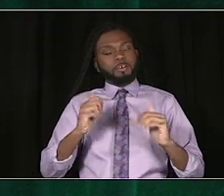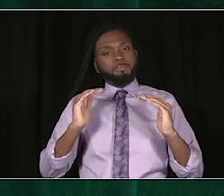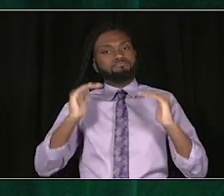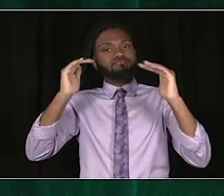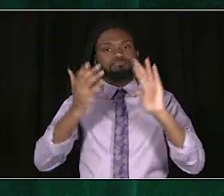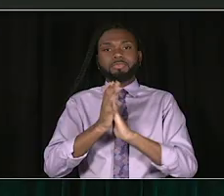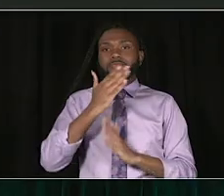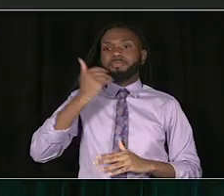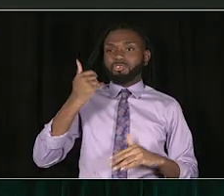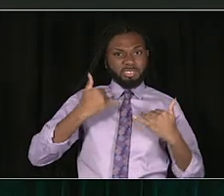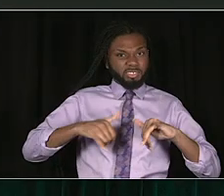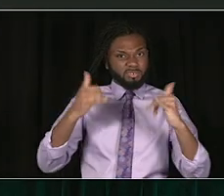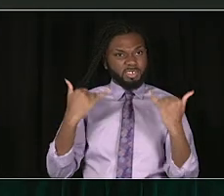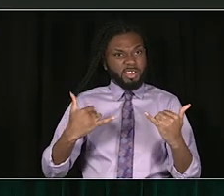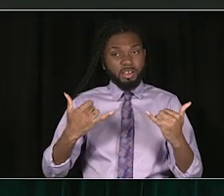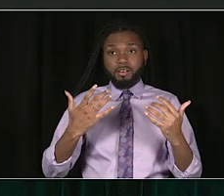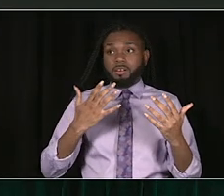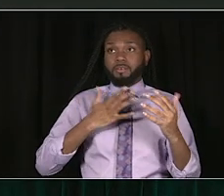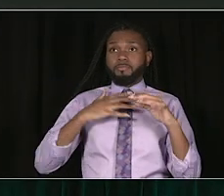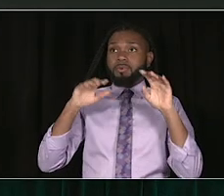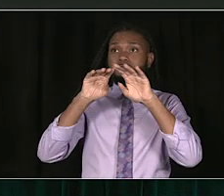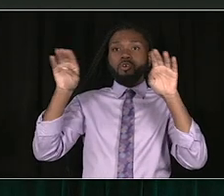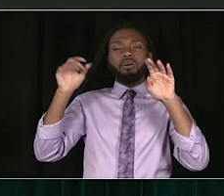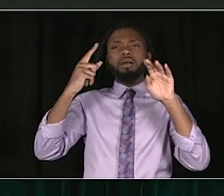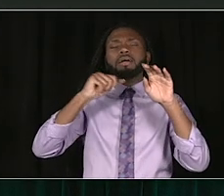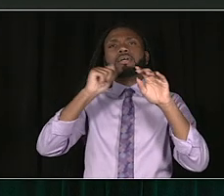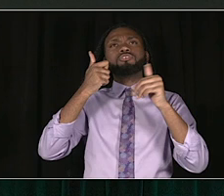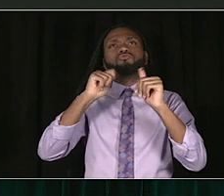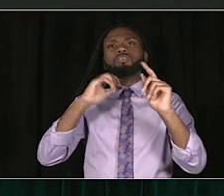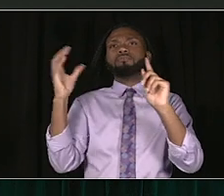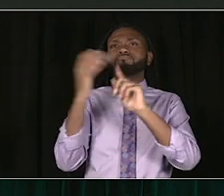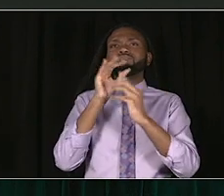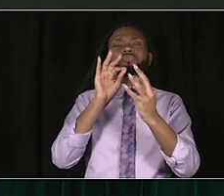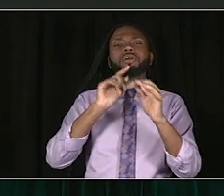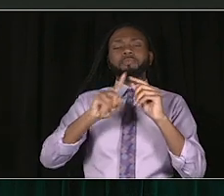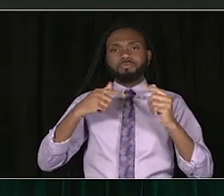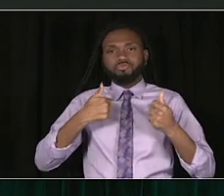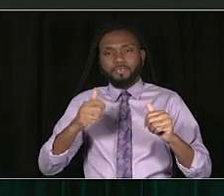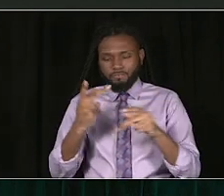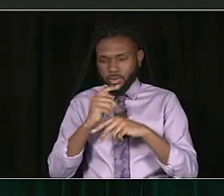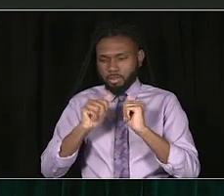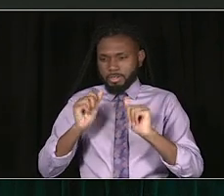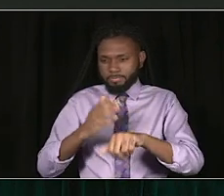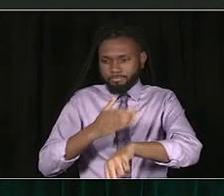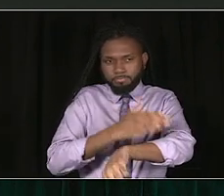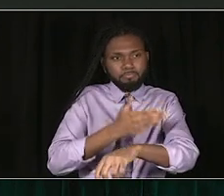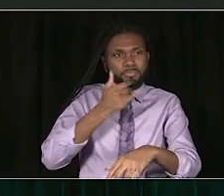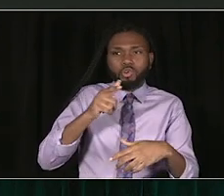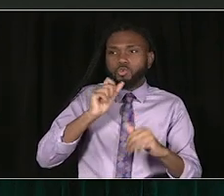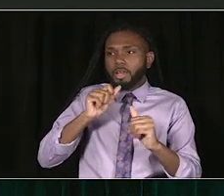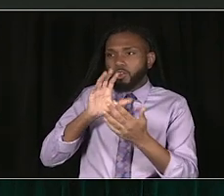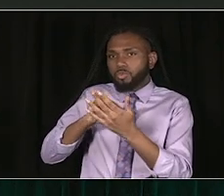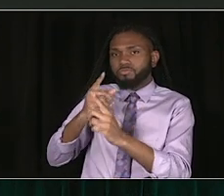always, even right now, the bar, I'm always not reaching perfection, but it's how can I be better? How can I be better? Who can I learn from? And